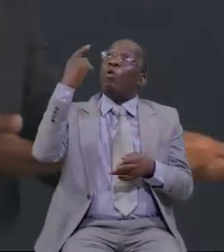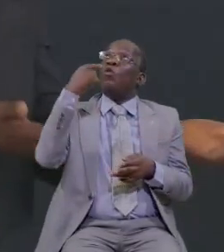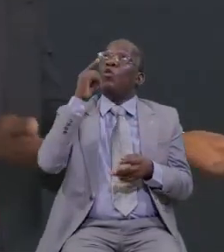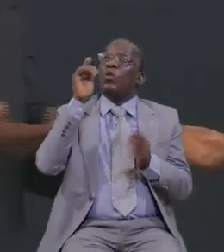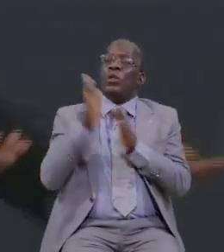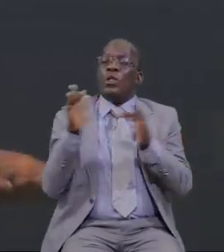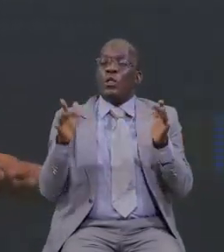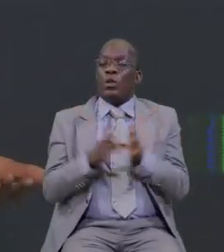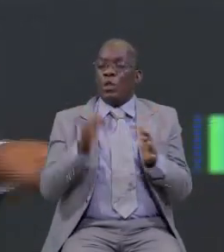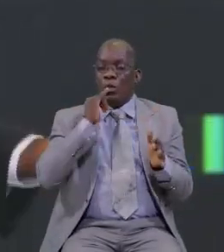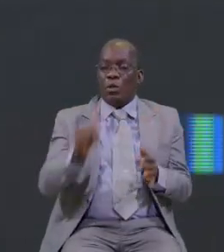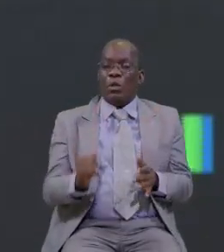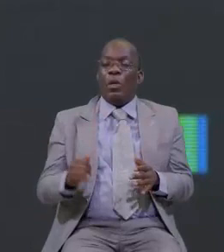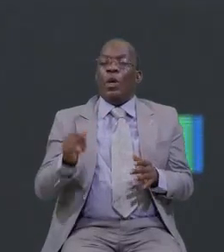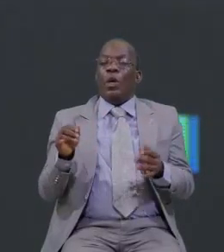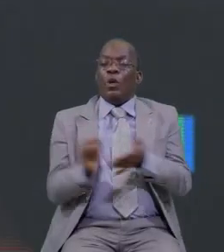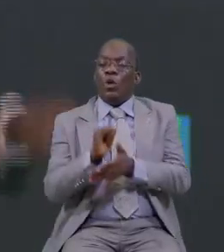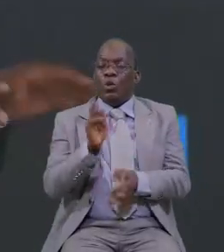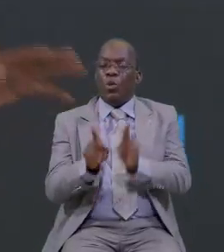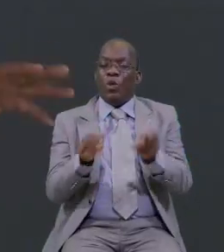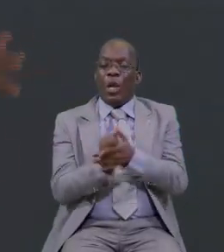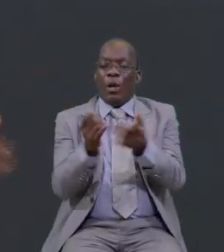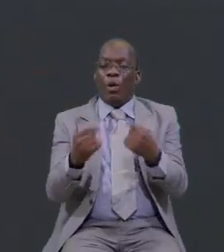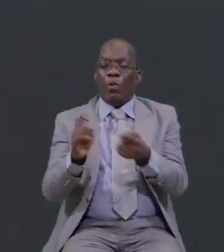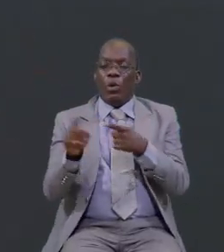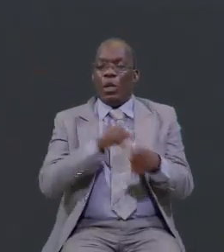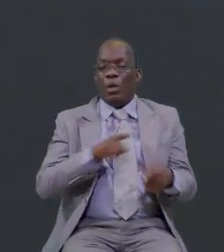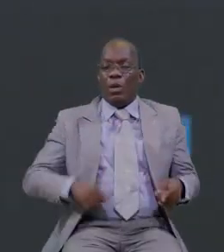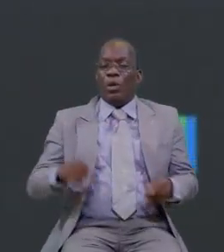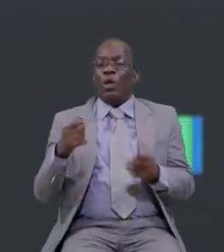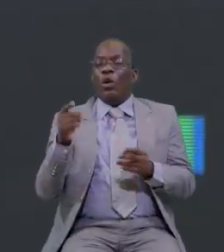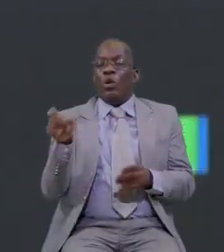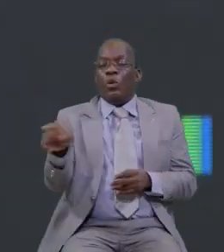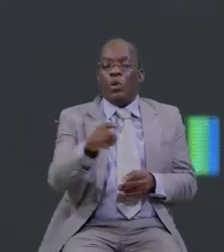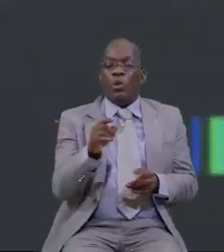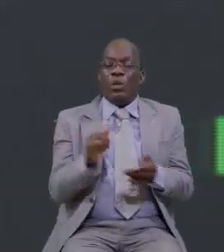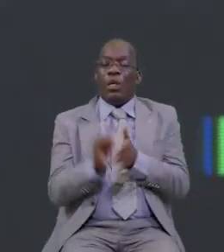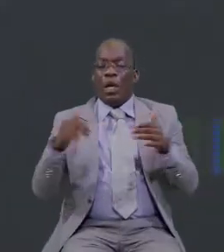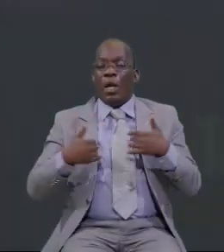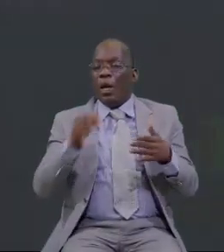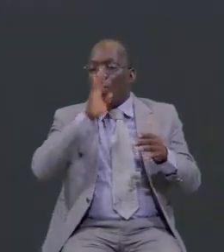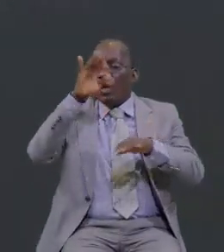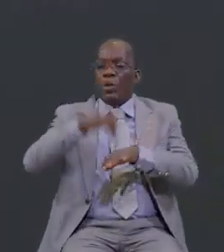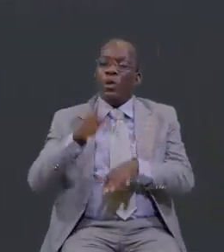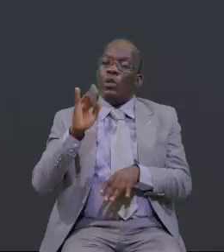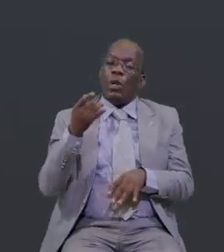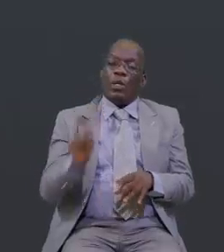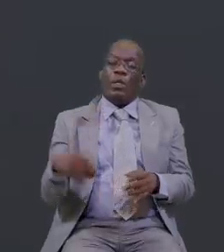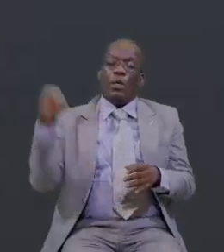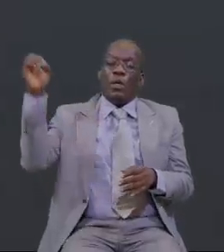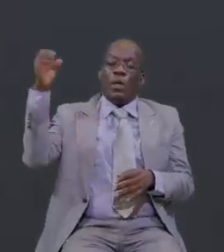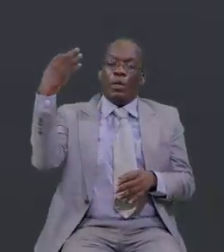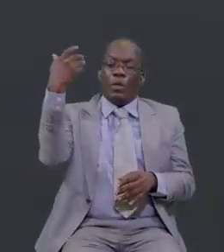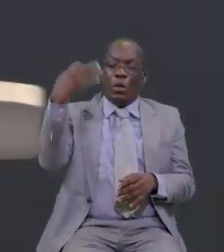Lord, babes in the Lord and converts to the Lord, and those who have been touched by the grace of God, they're no more outside